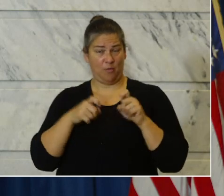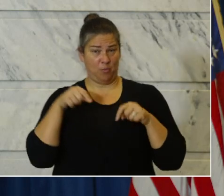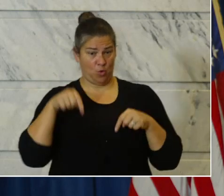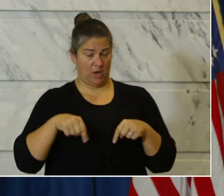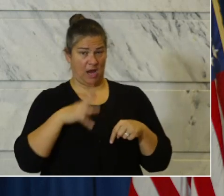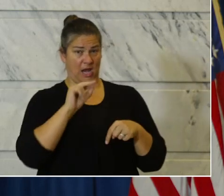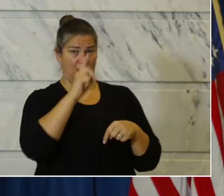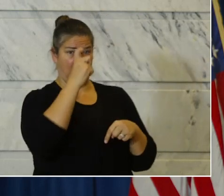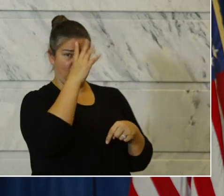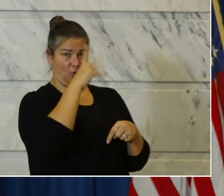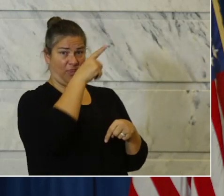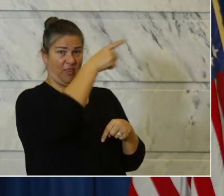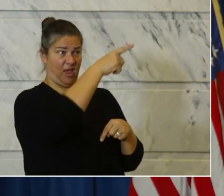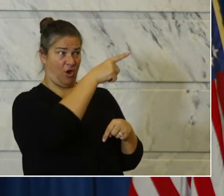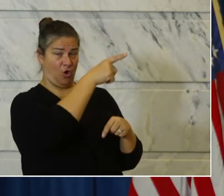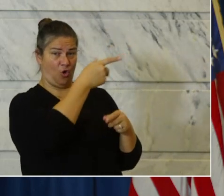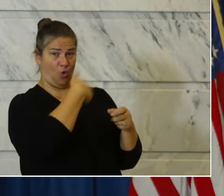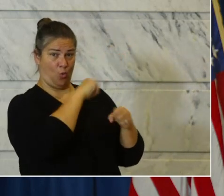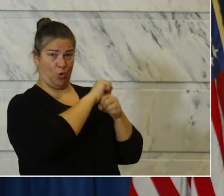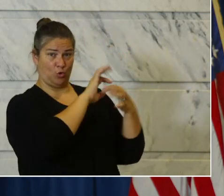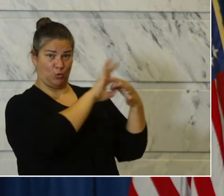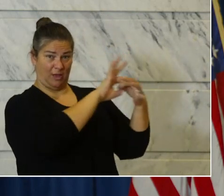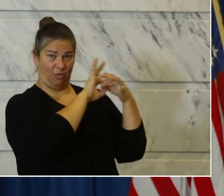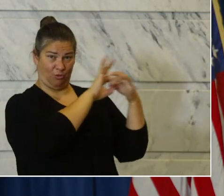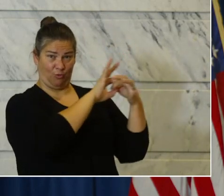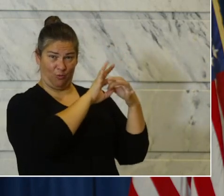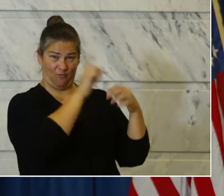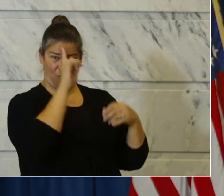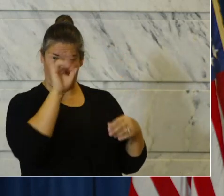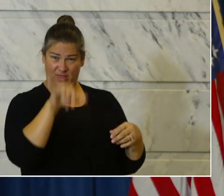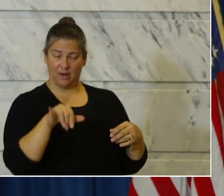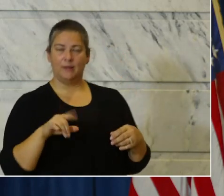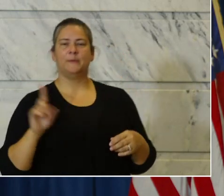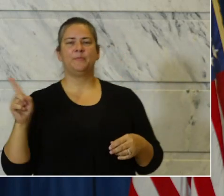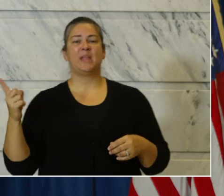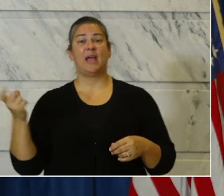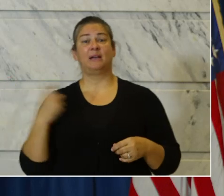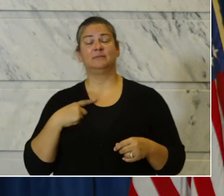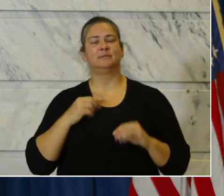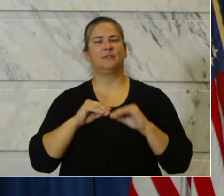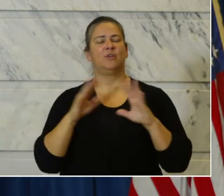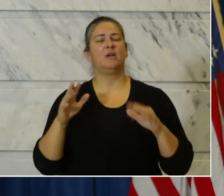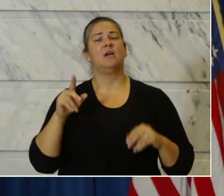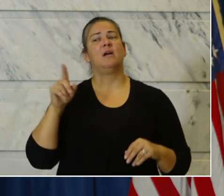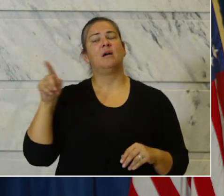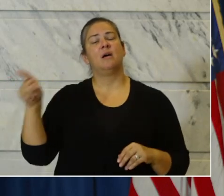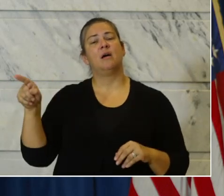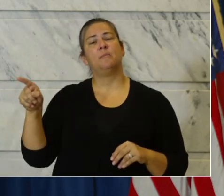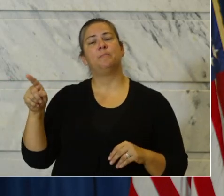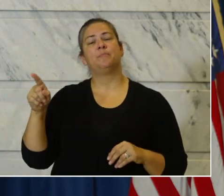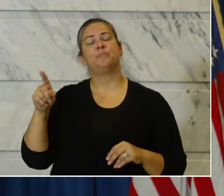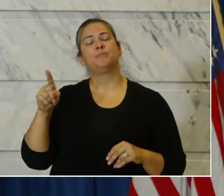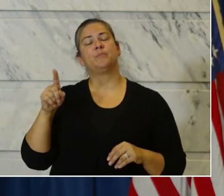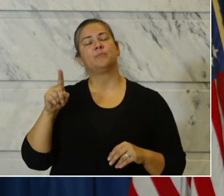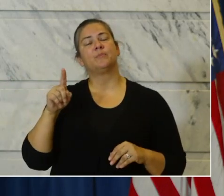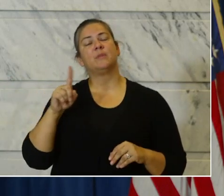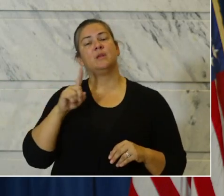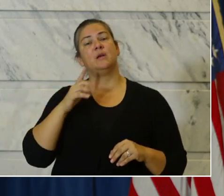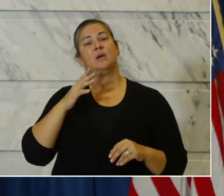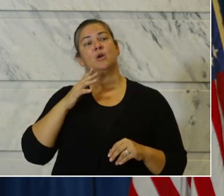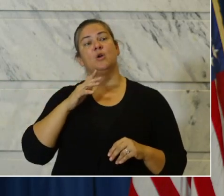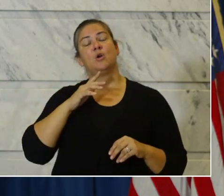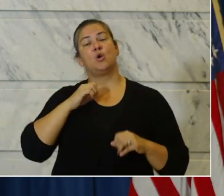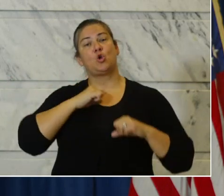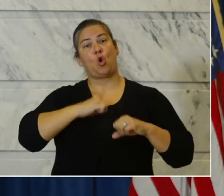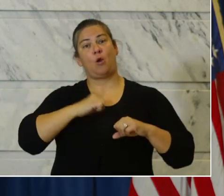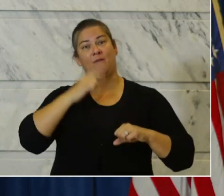on response. The question is coordination on response with Indiana. I know that every